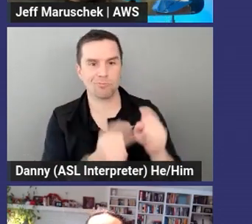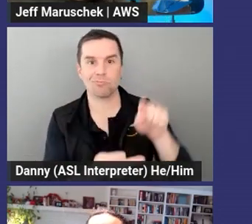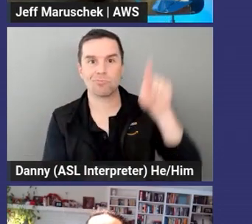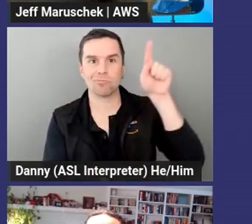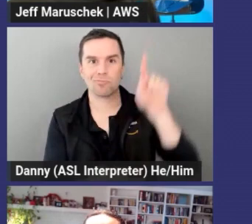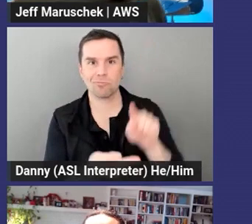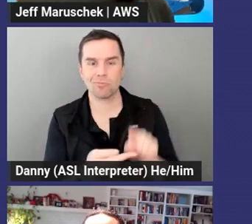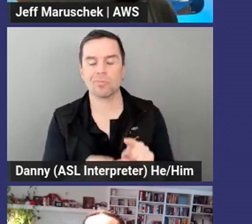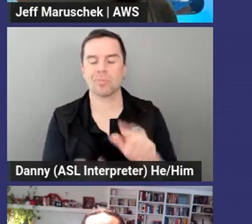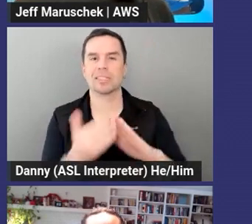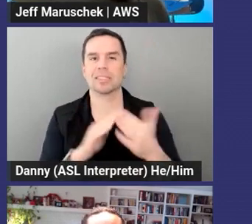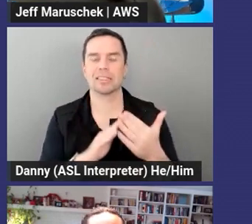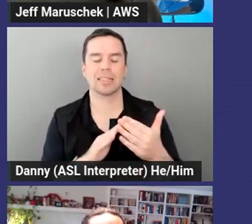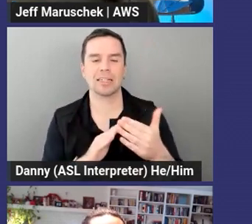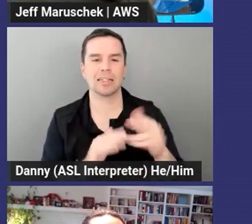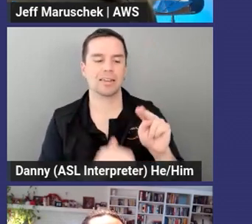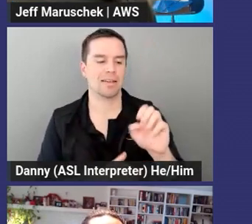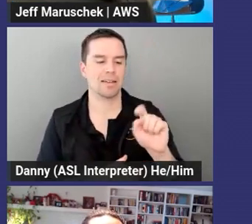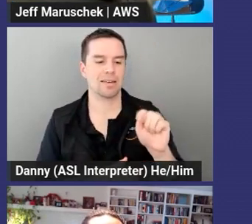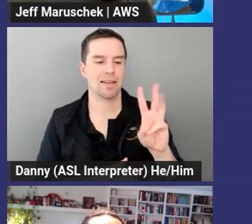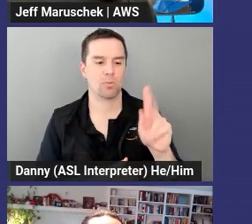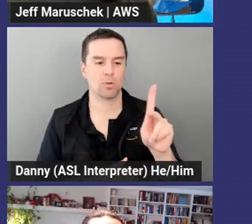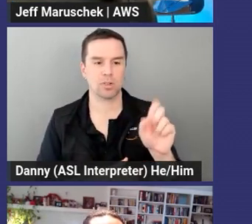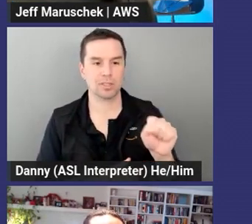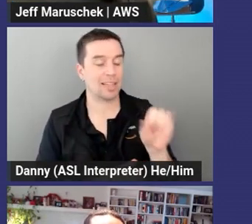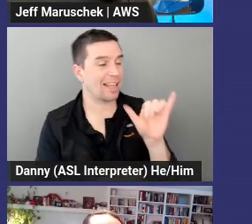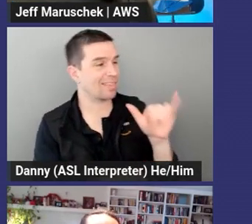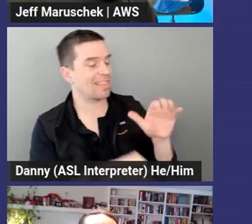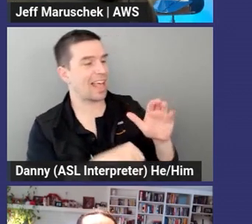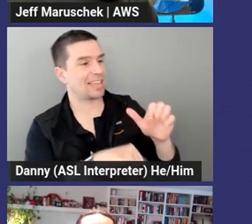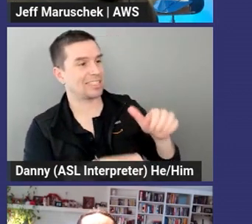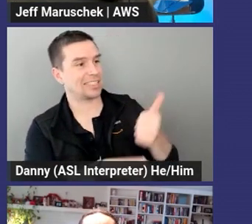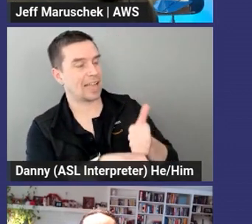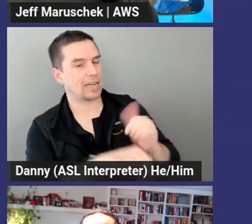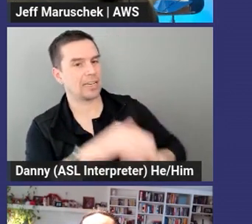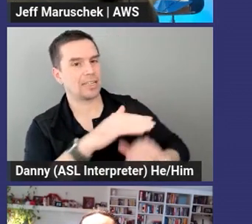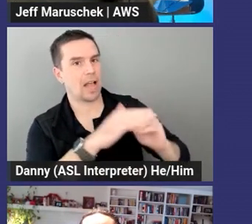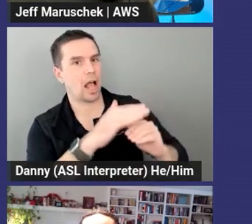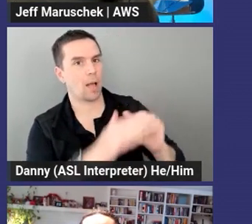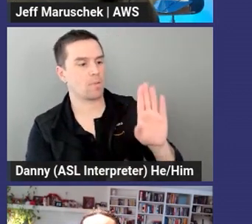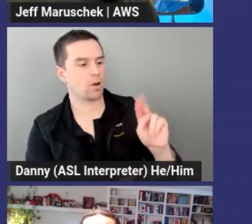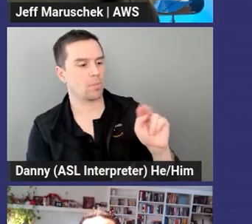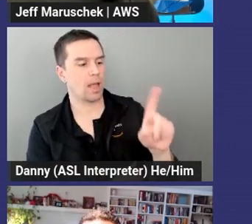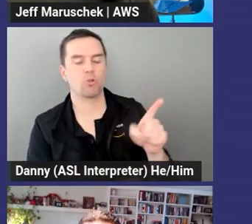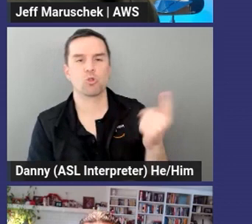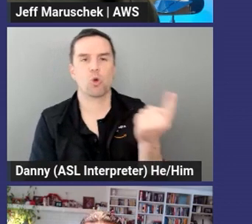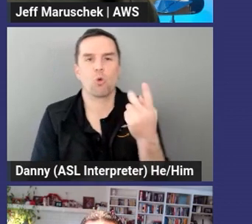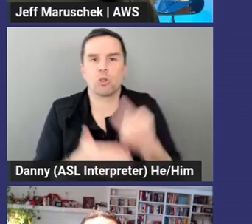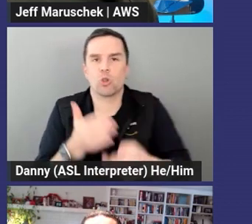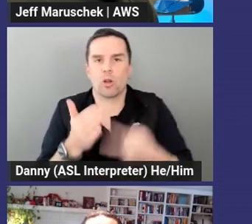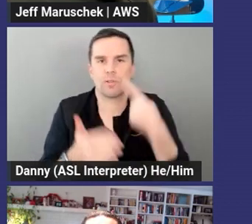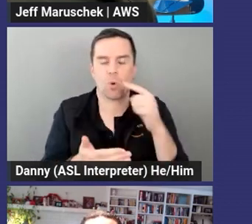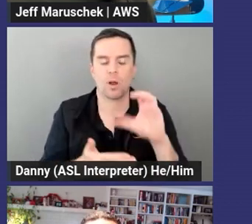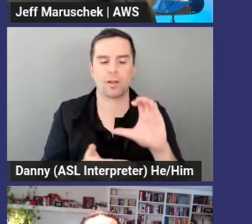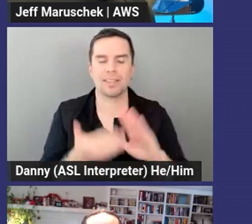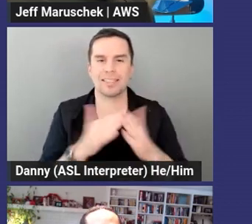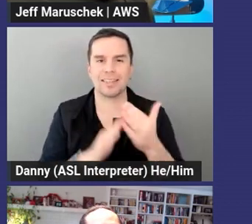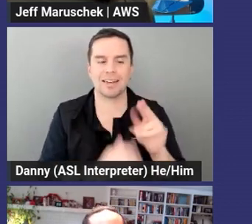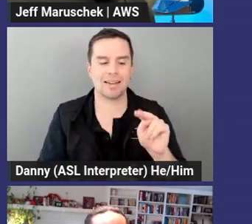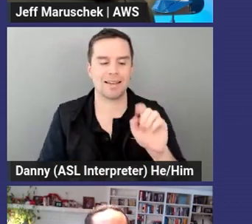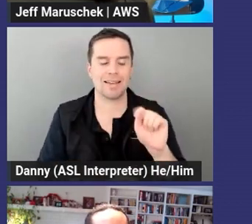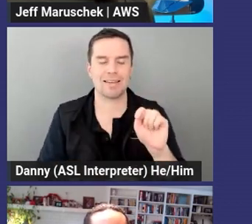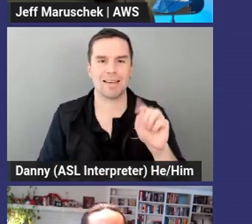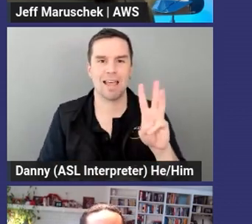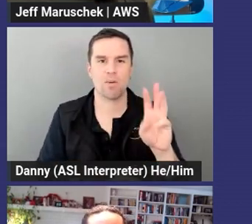clarification, that setting is an upper bound. You're actually only charged for the city networks that your application is actually